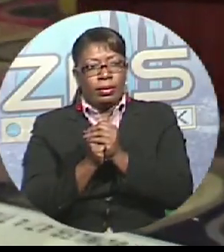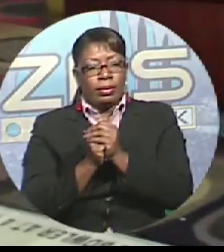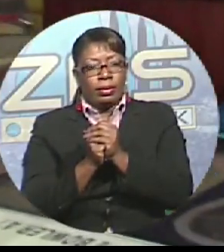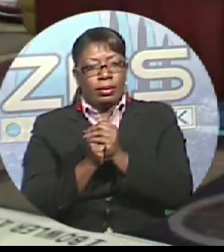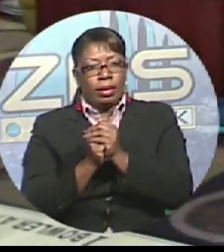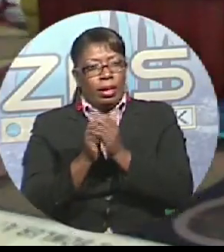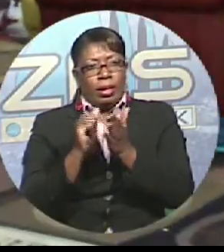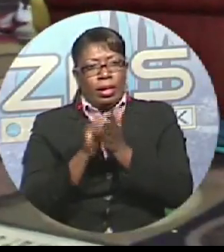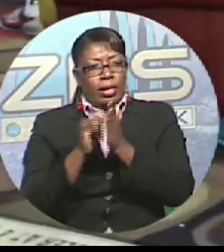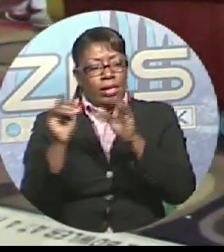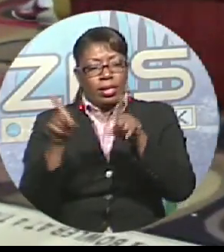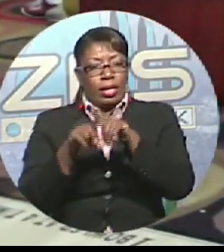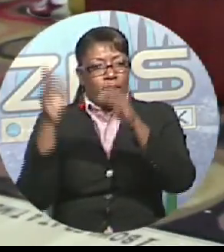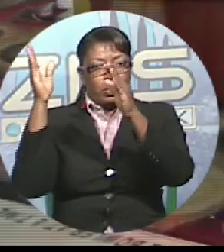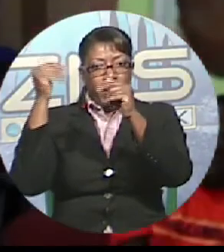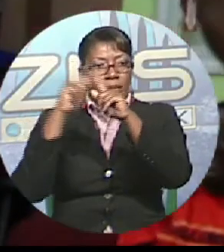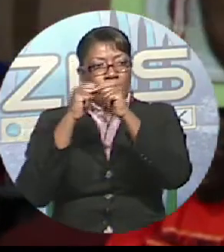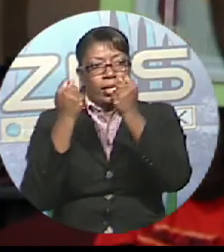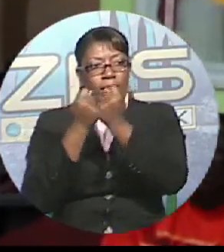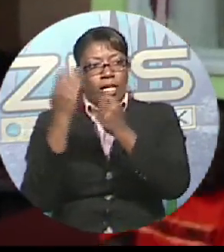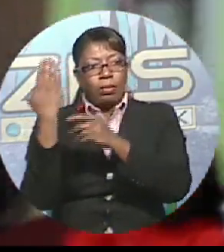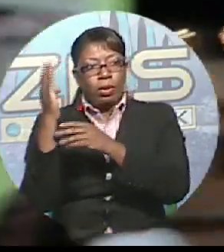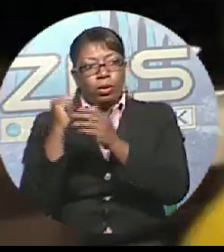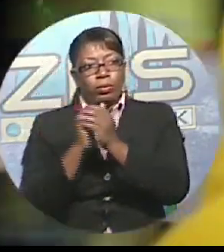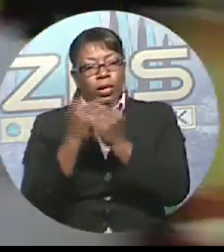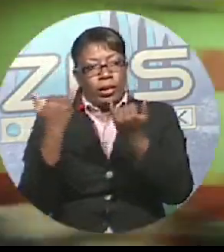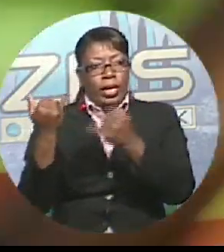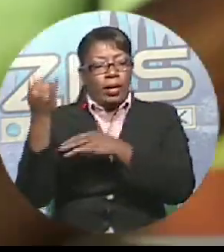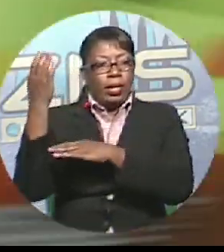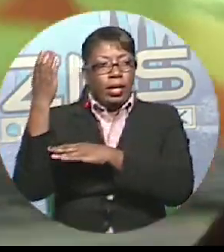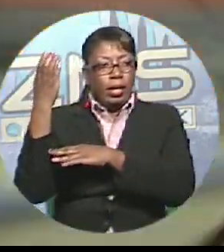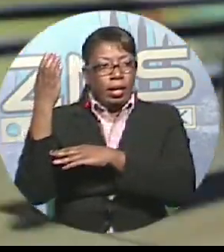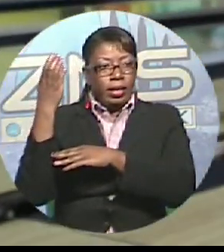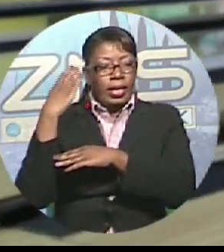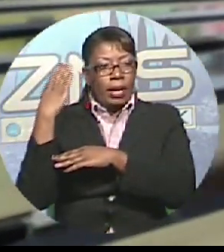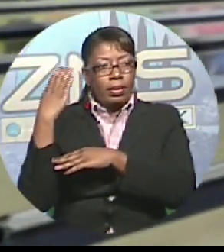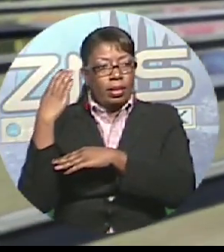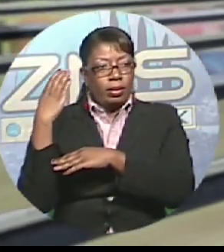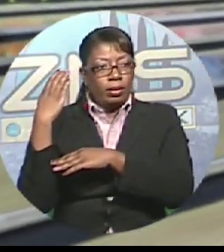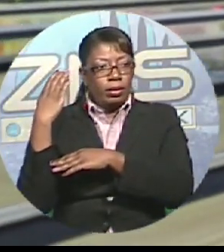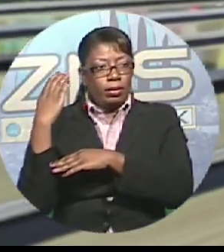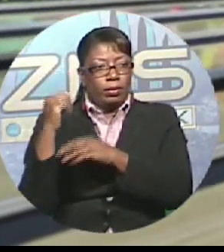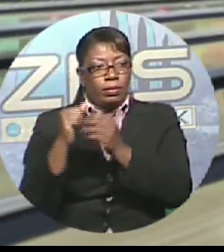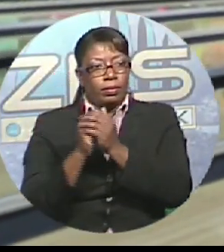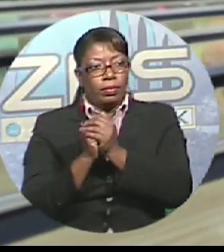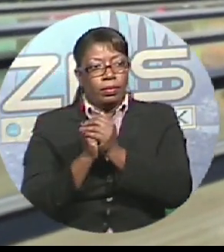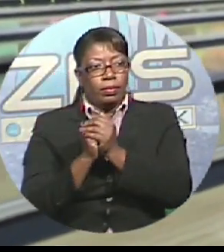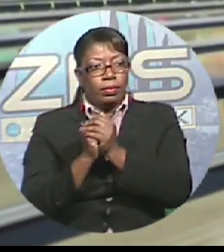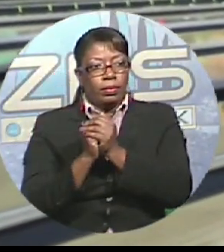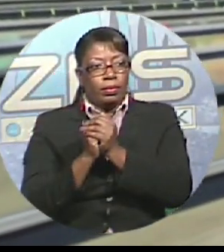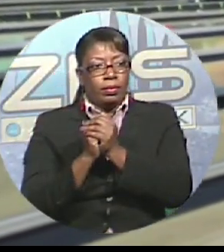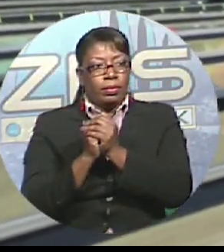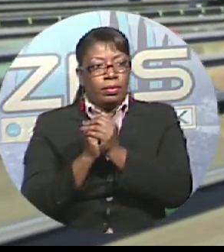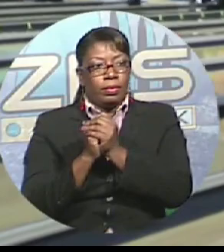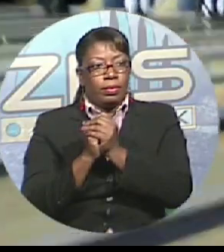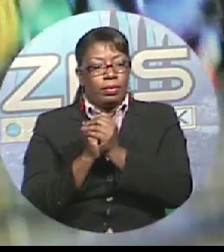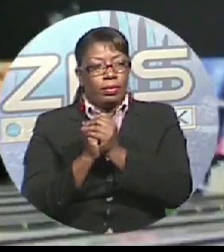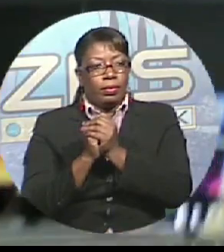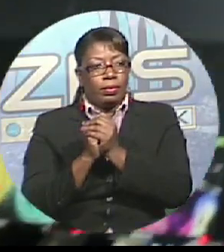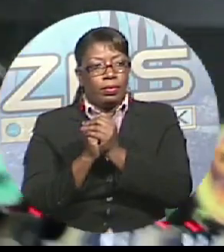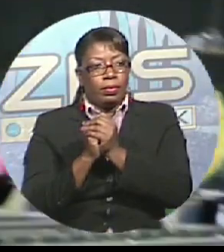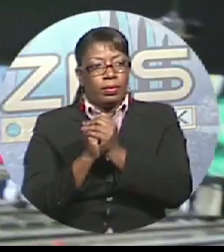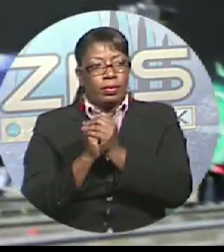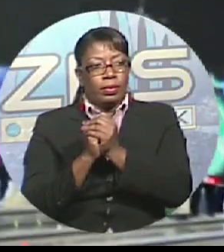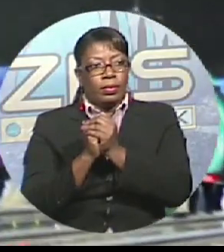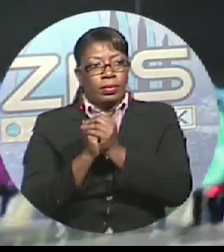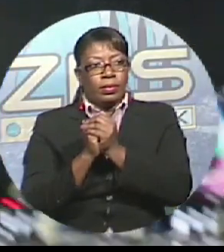And as expected, Team Goal captain Kelsey Johnson questioned everything not going her way. Even the ball